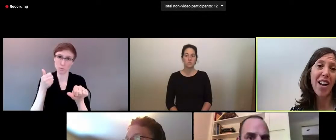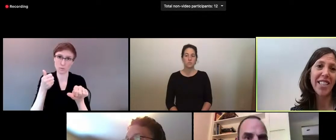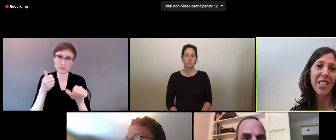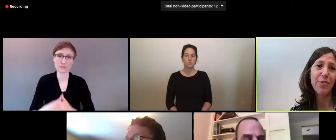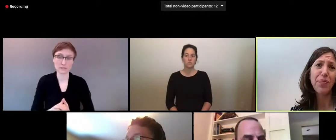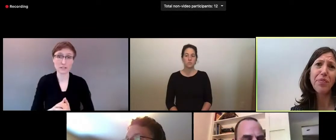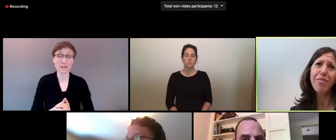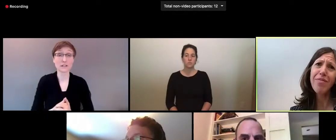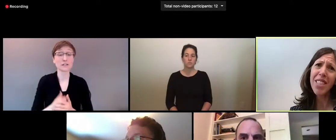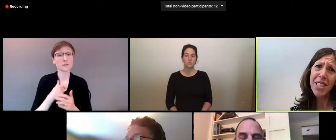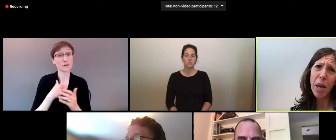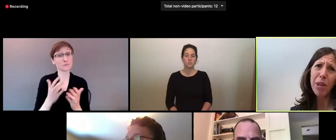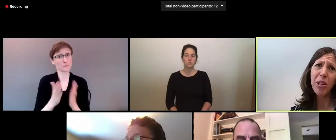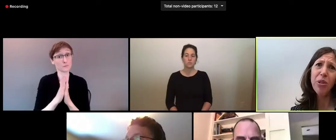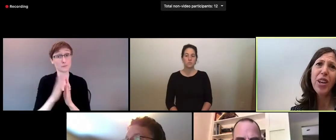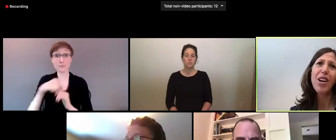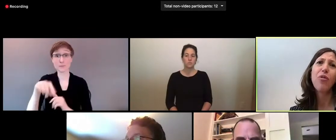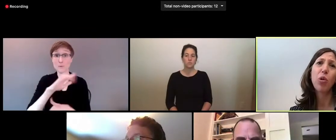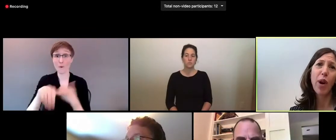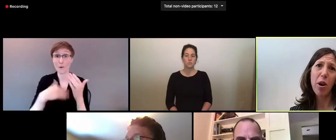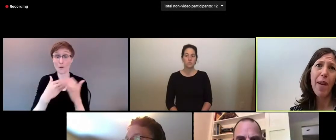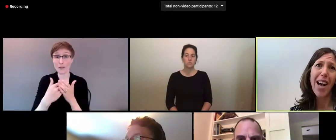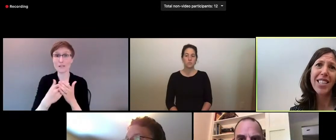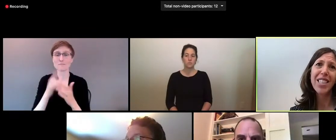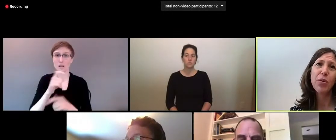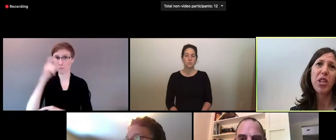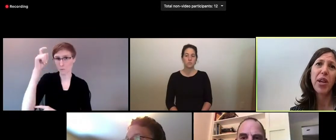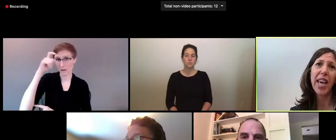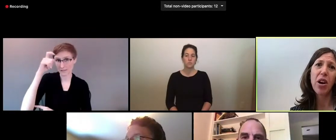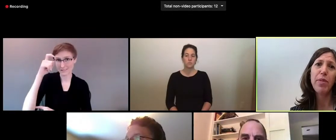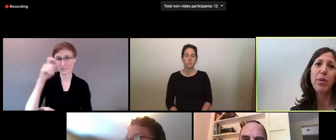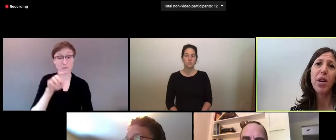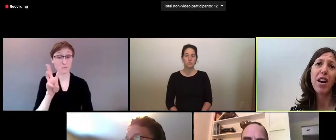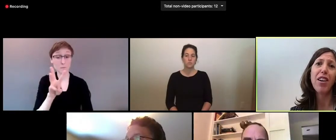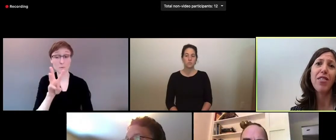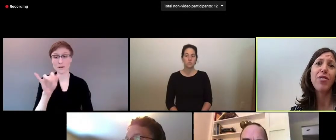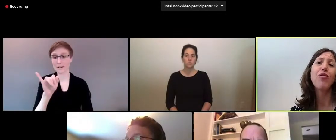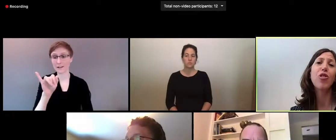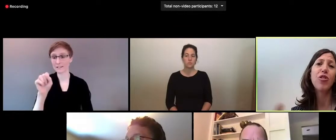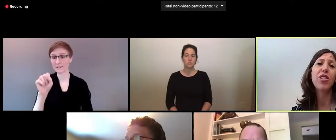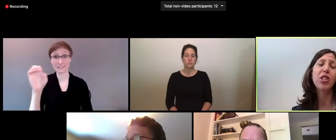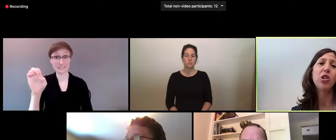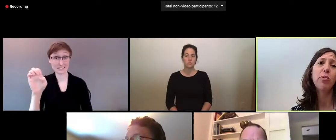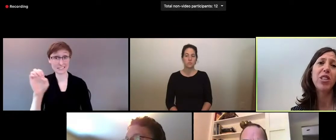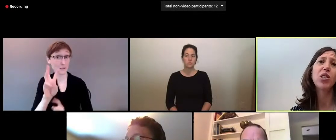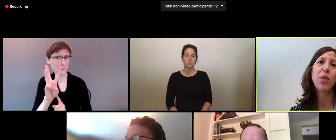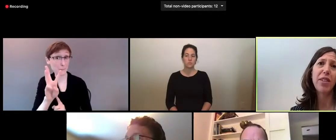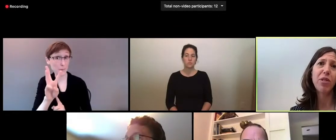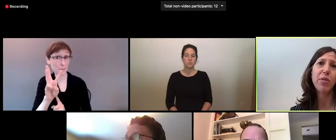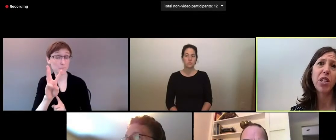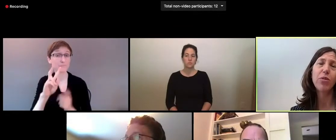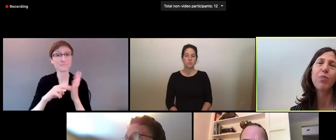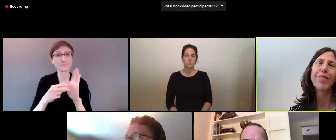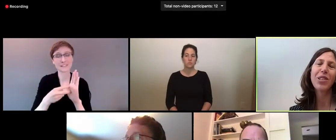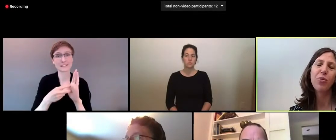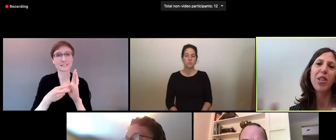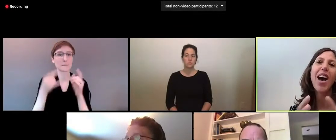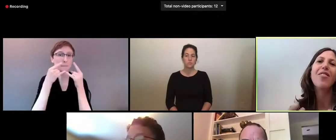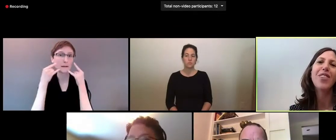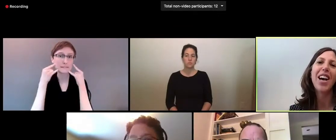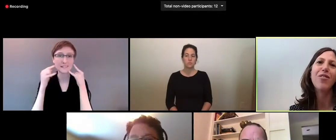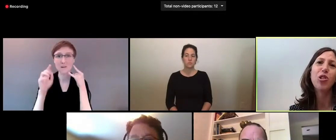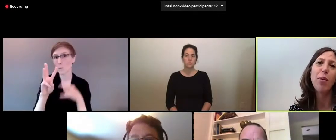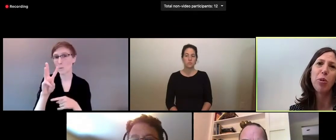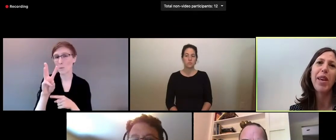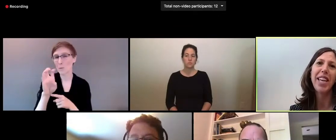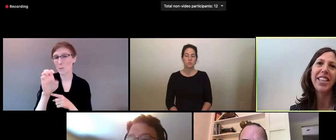COVID wise. W for wear a mask when you cannot be further than 2 meters away from, or when